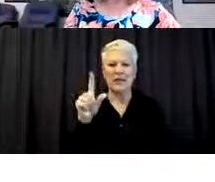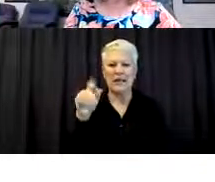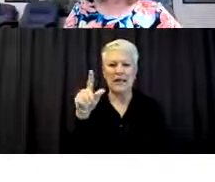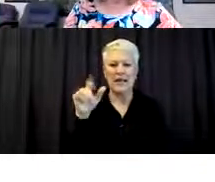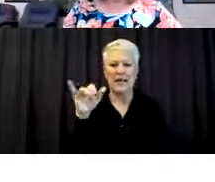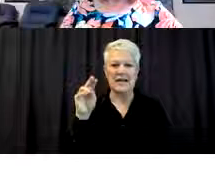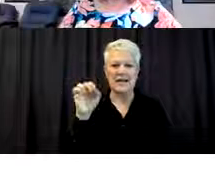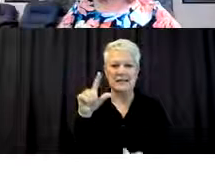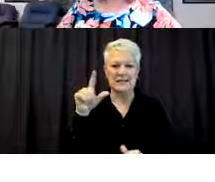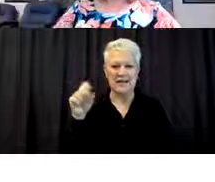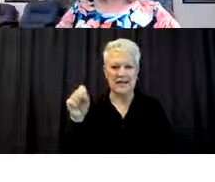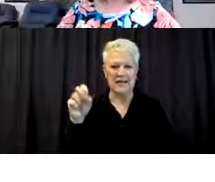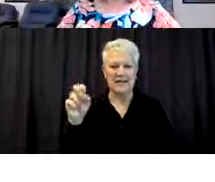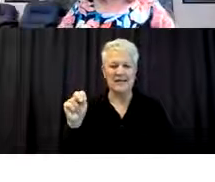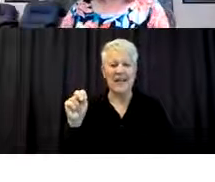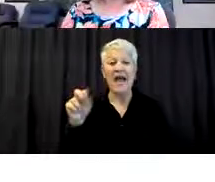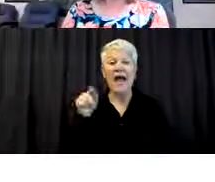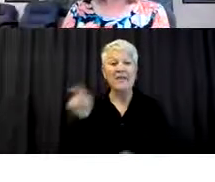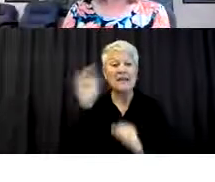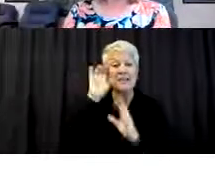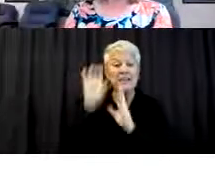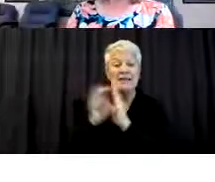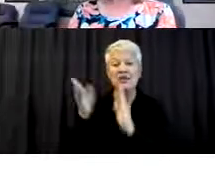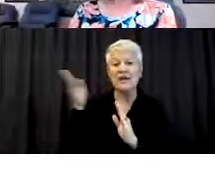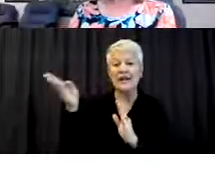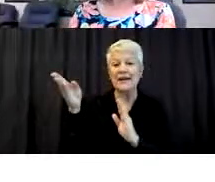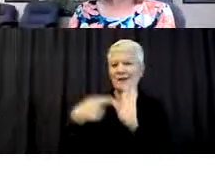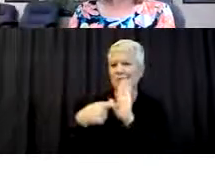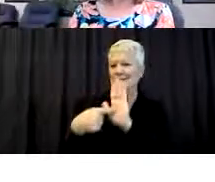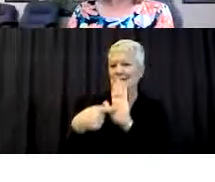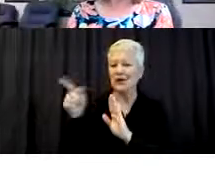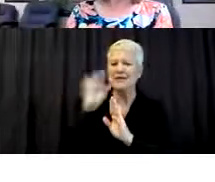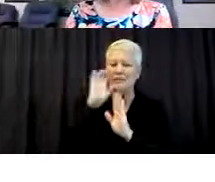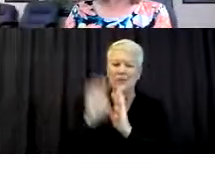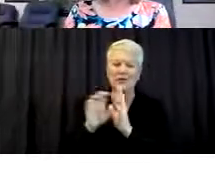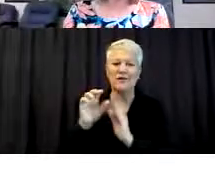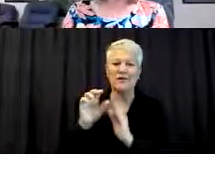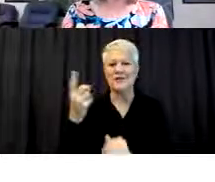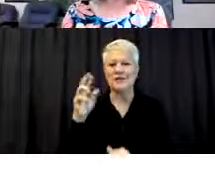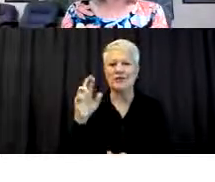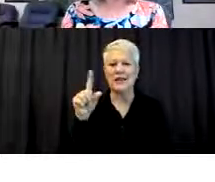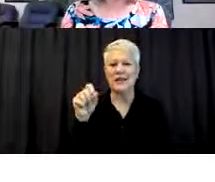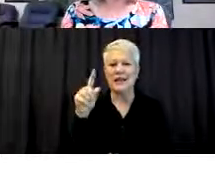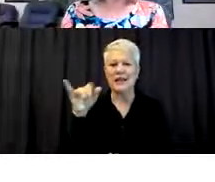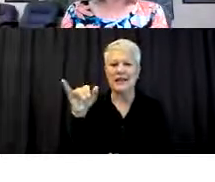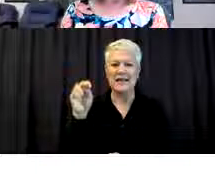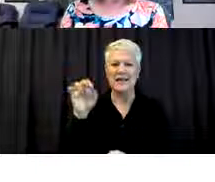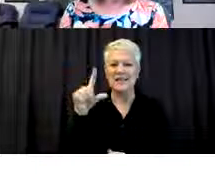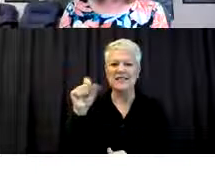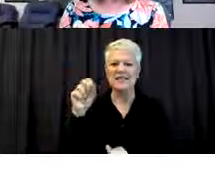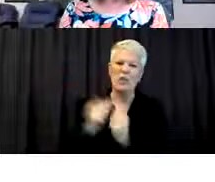Nielsen. The picture here, presented here, is a picture of Dr. Lilli Nielsen in her older